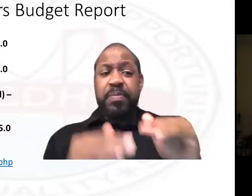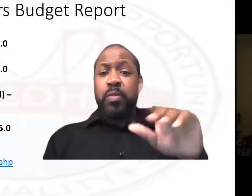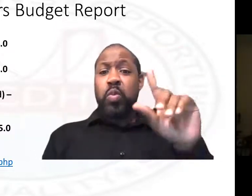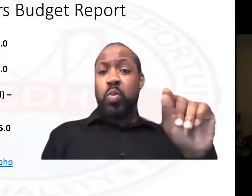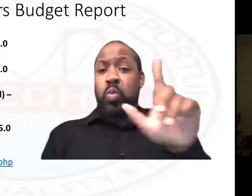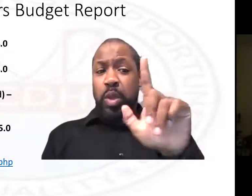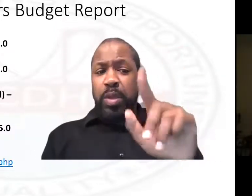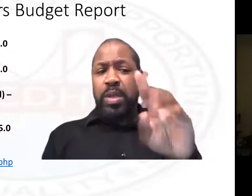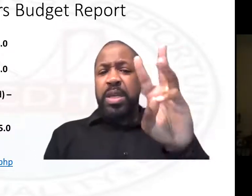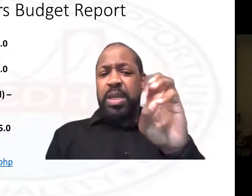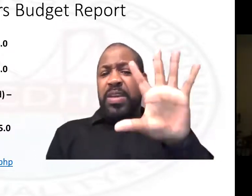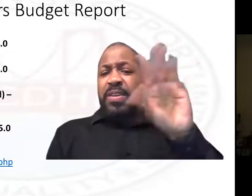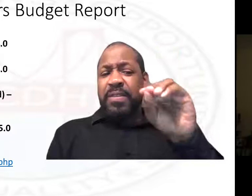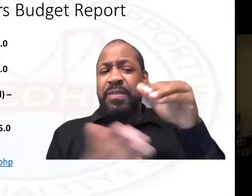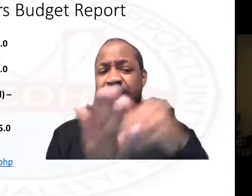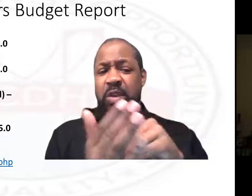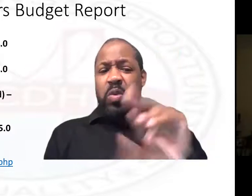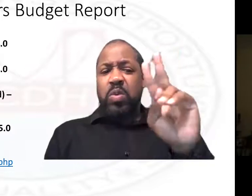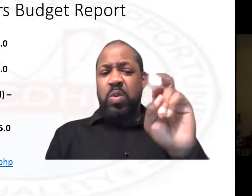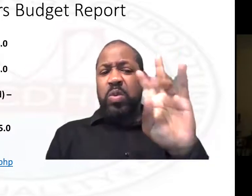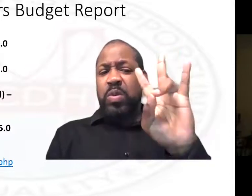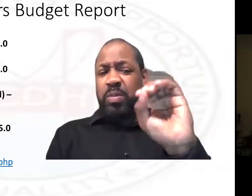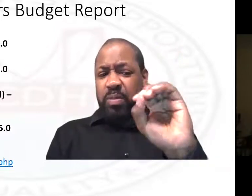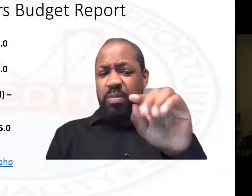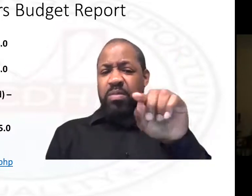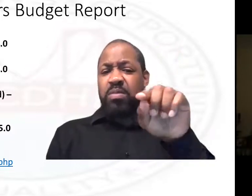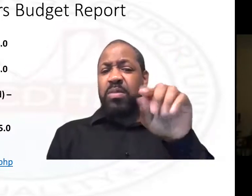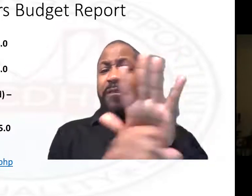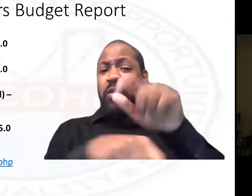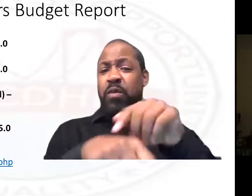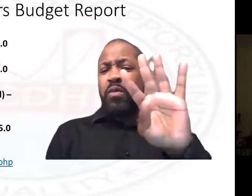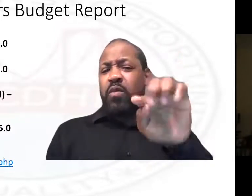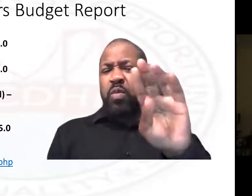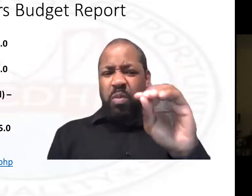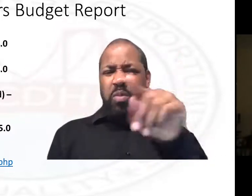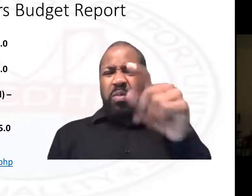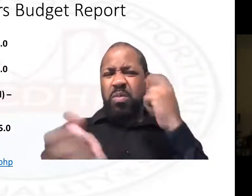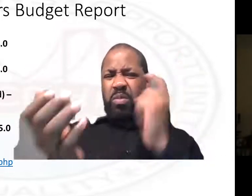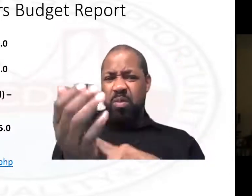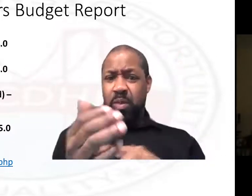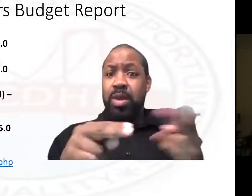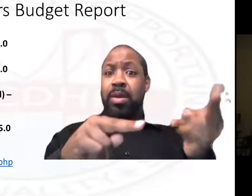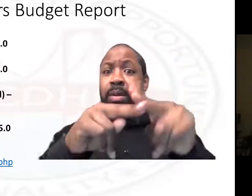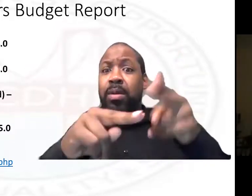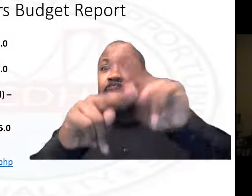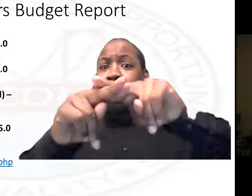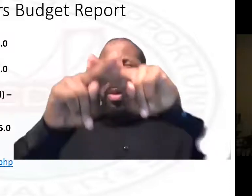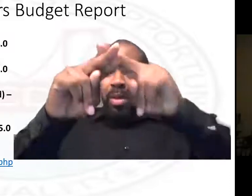673,977, again with FTEs 4.0. In this fiscal year, currently 2021, we have